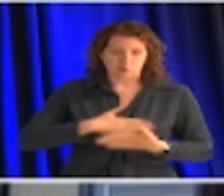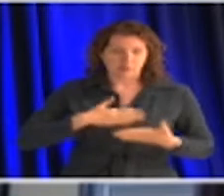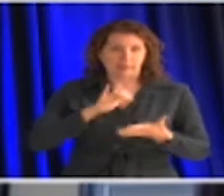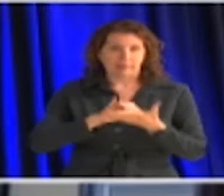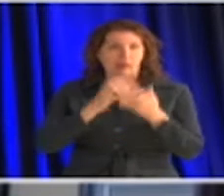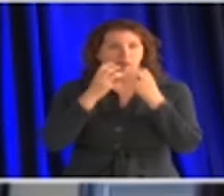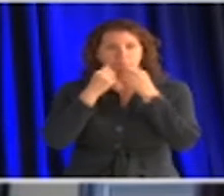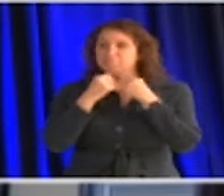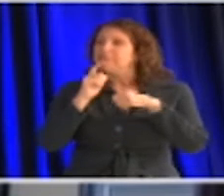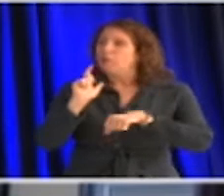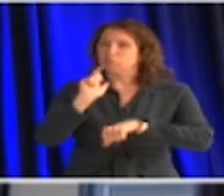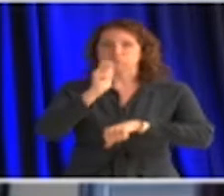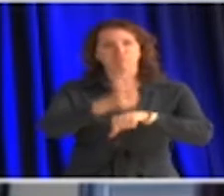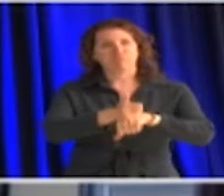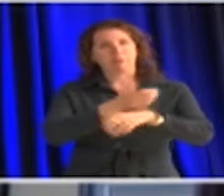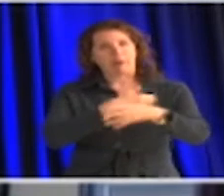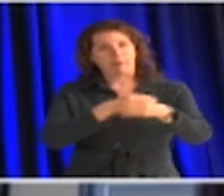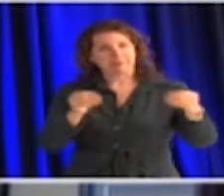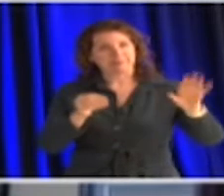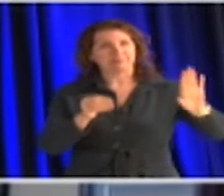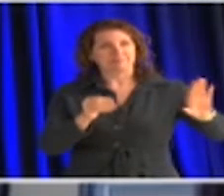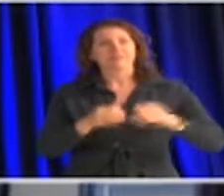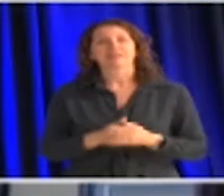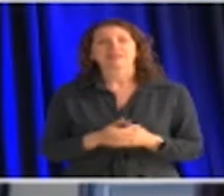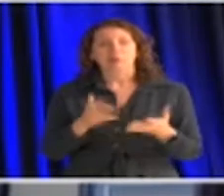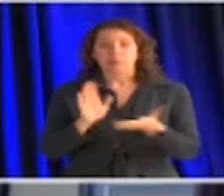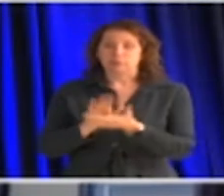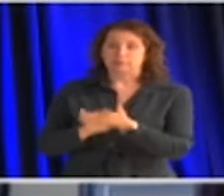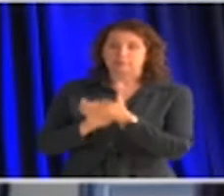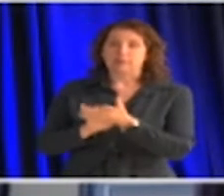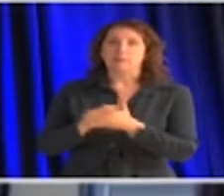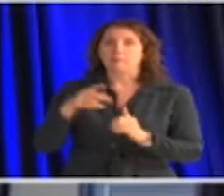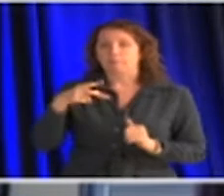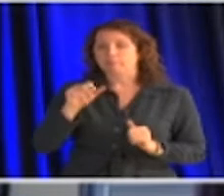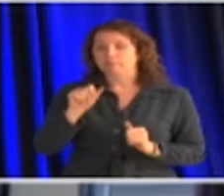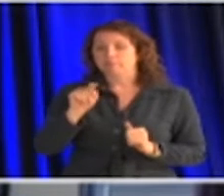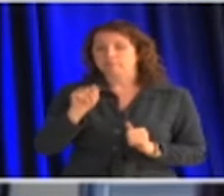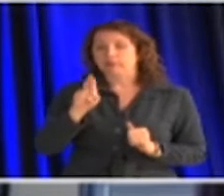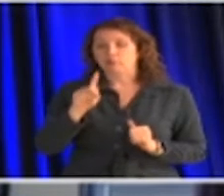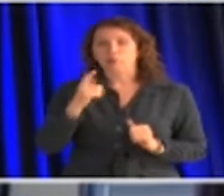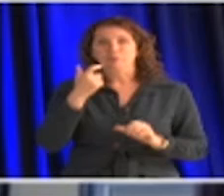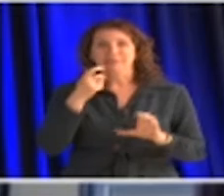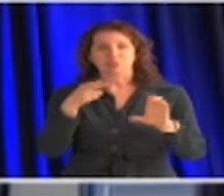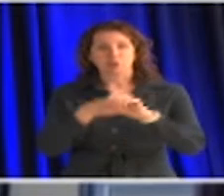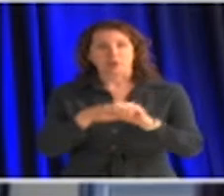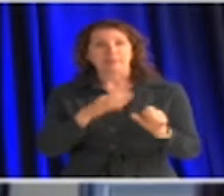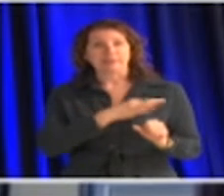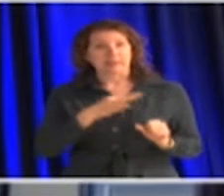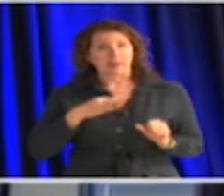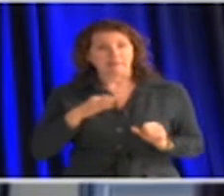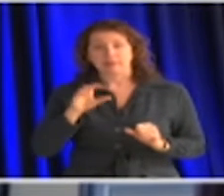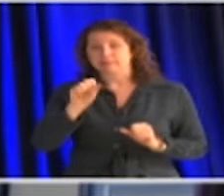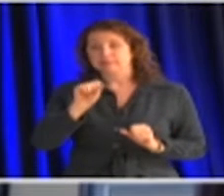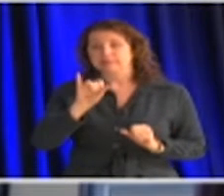place of prominence in my office. I also want to congratulate Patrick on recently joining the staff at Side by Side Brain